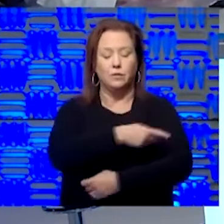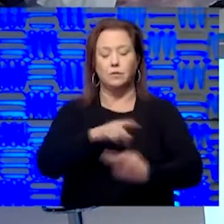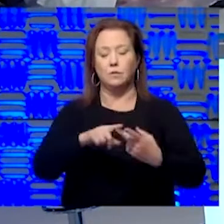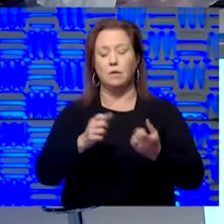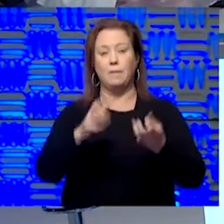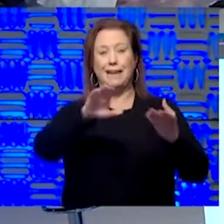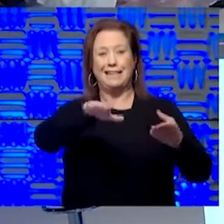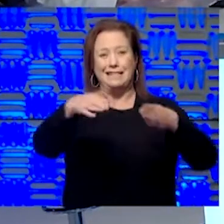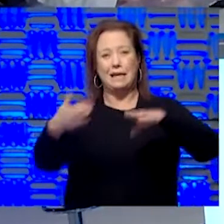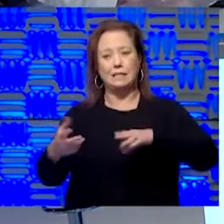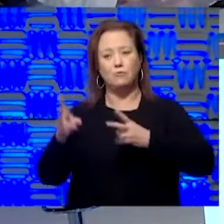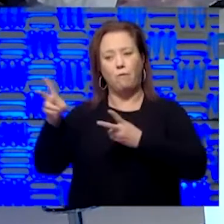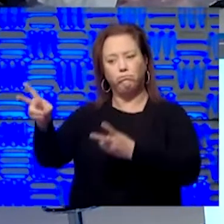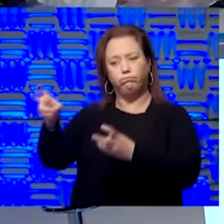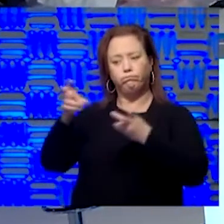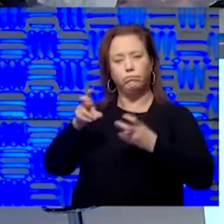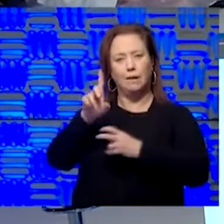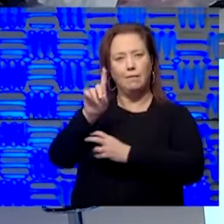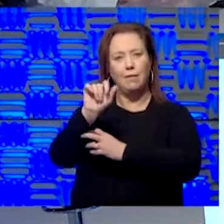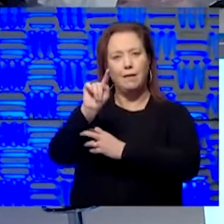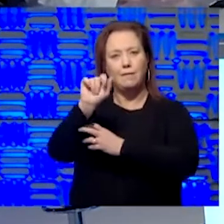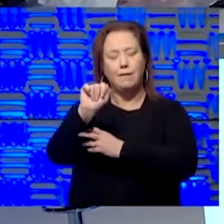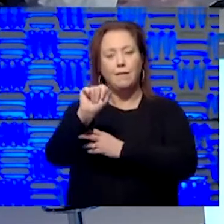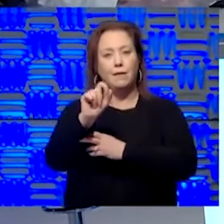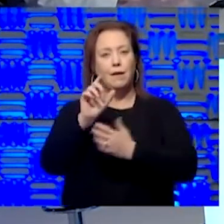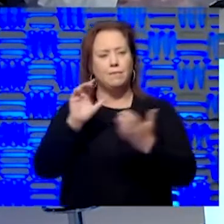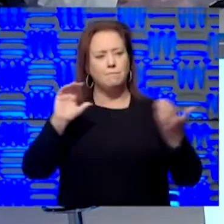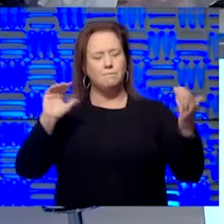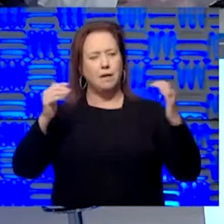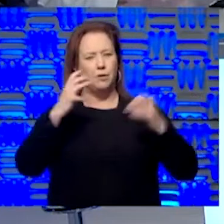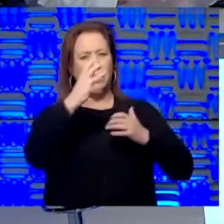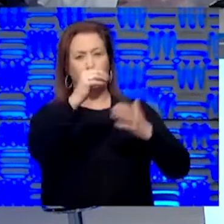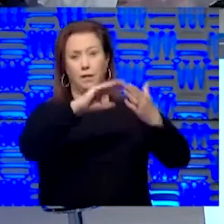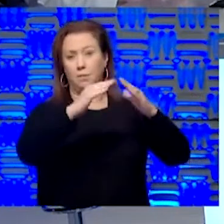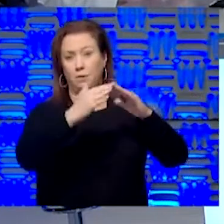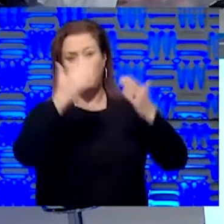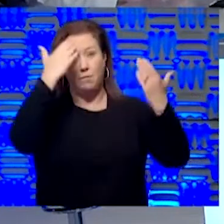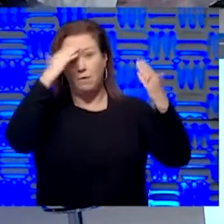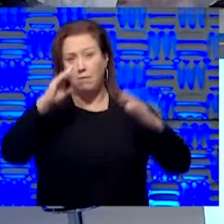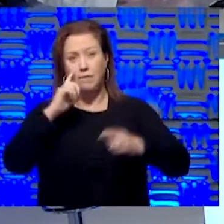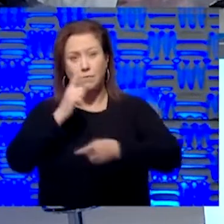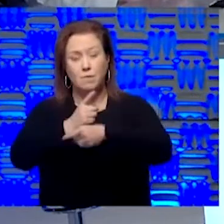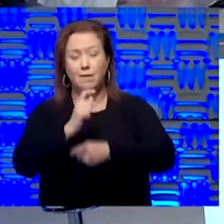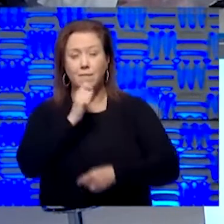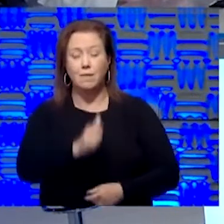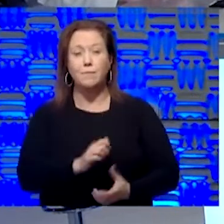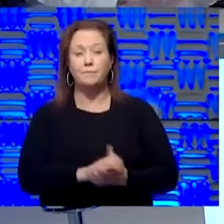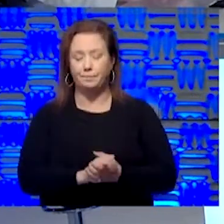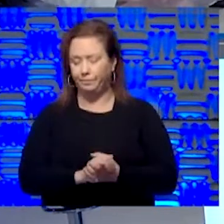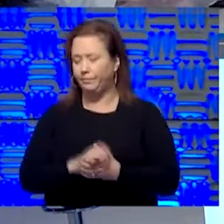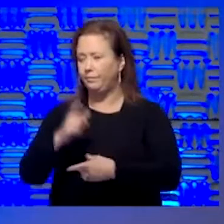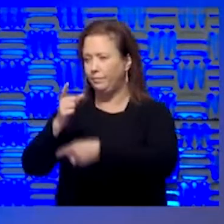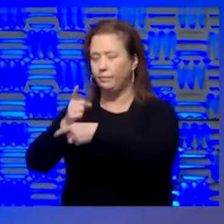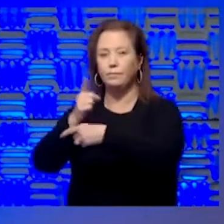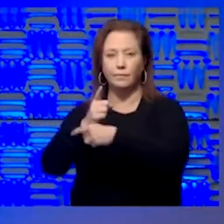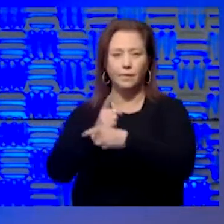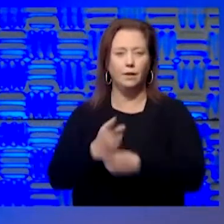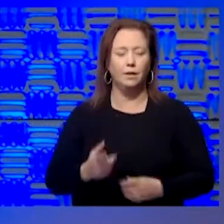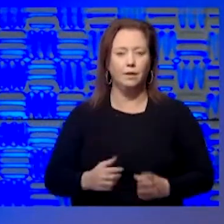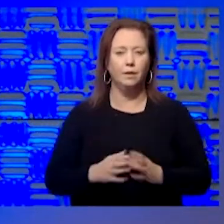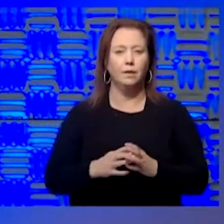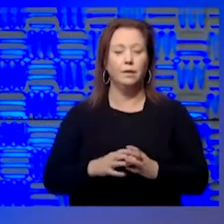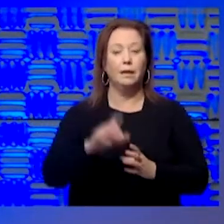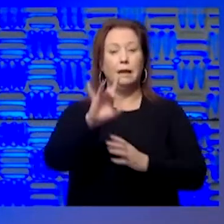and trying to extrapolate that out to what is in the community. But we don't know if that's anywhere near right or not. Right, especially when the fact